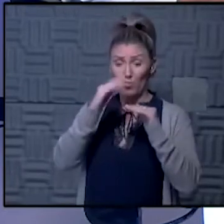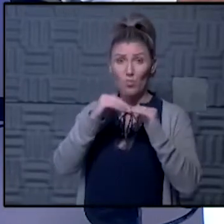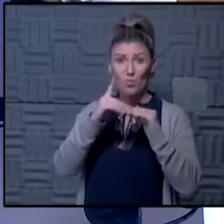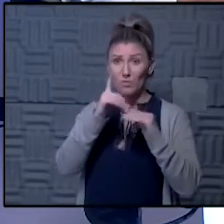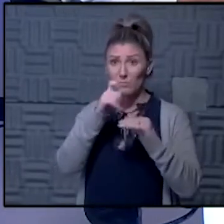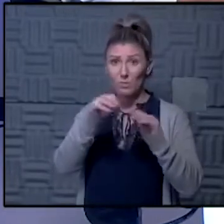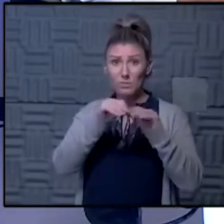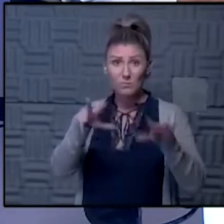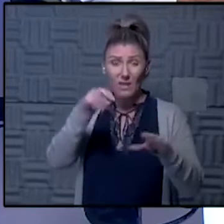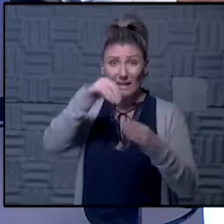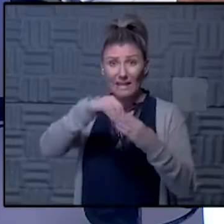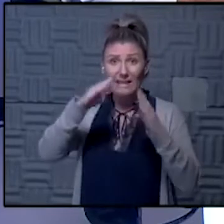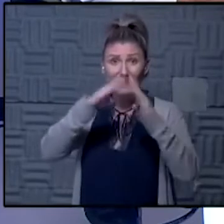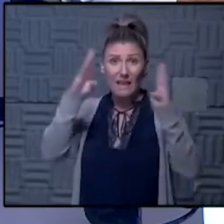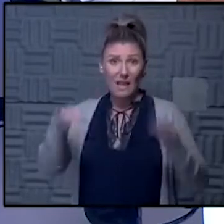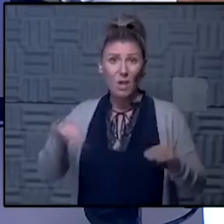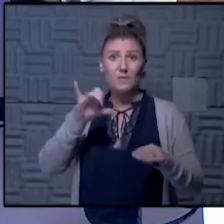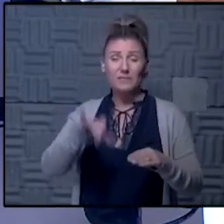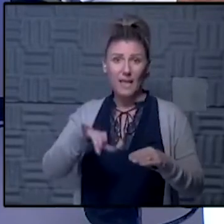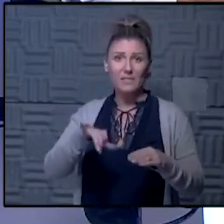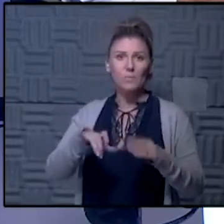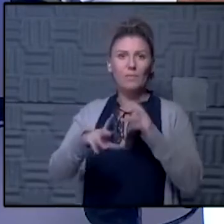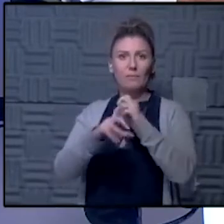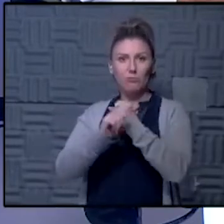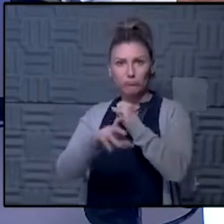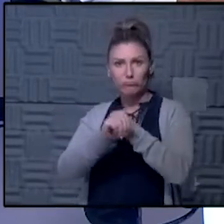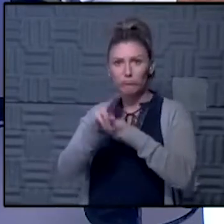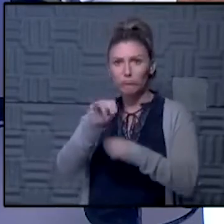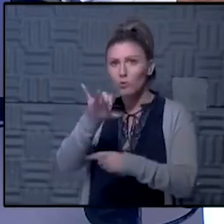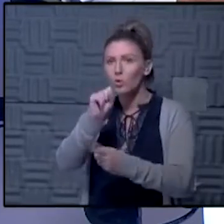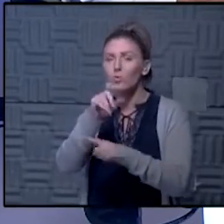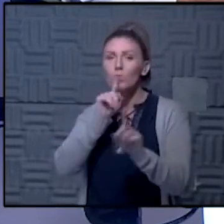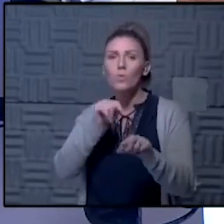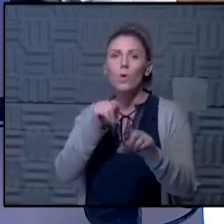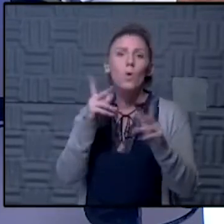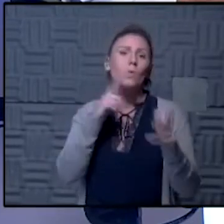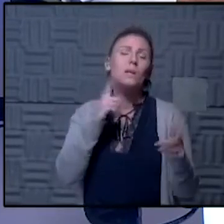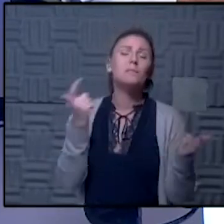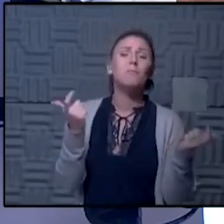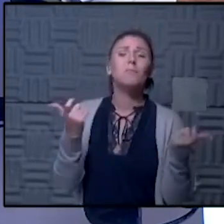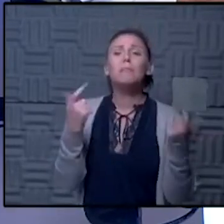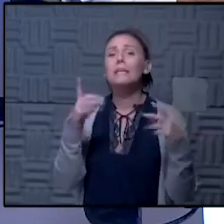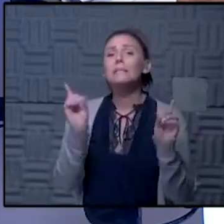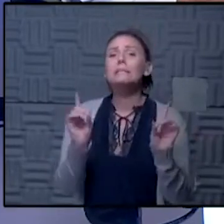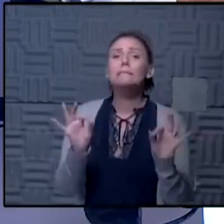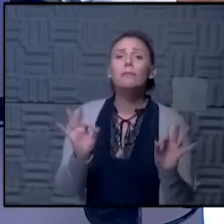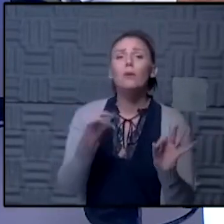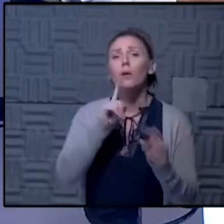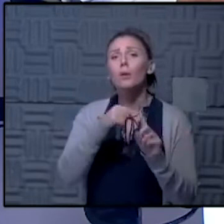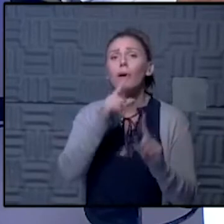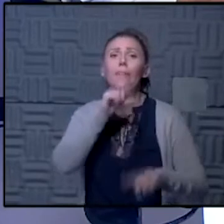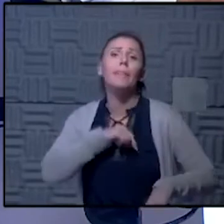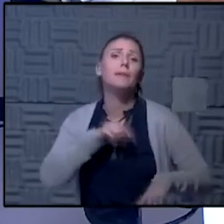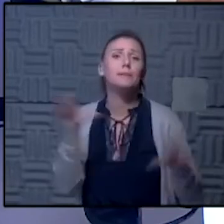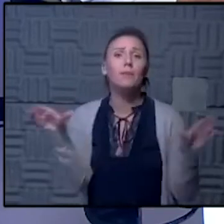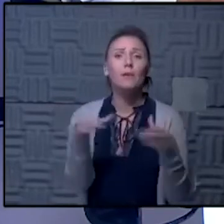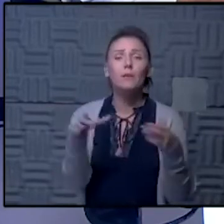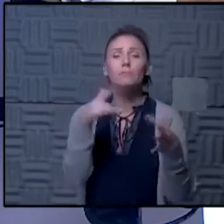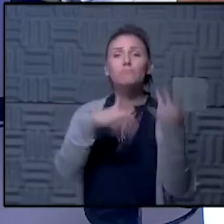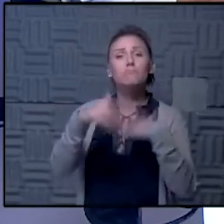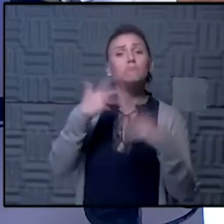a household, which is what news reports were claiming, what's the big deal about getting together at Thanksgiving? Yeah.